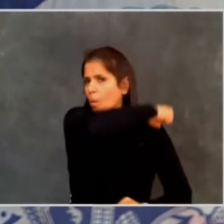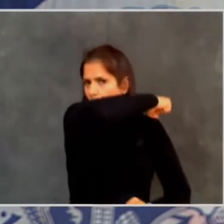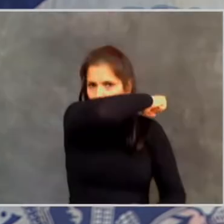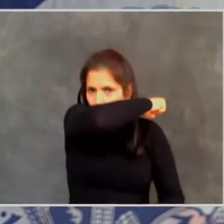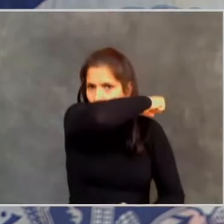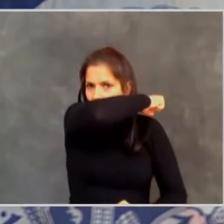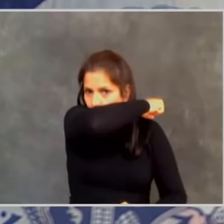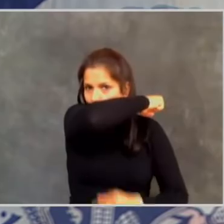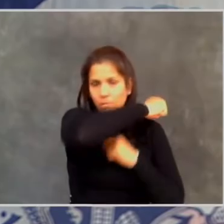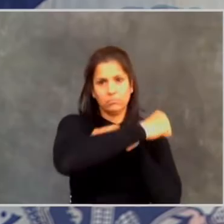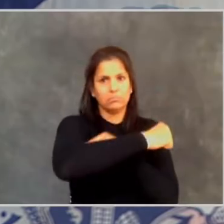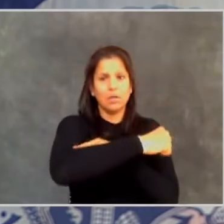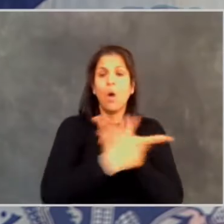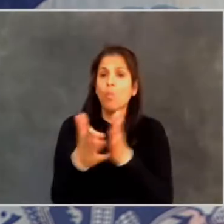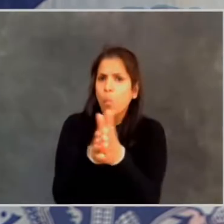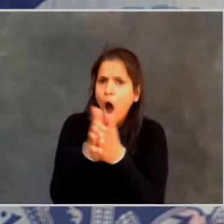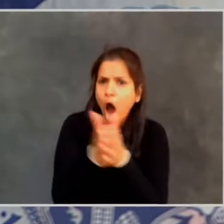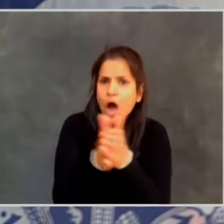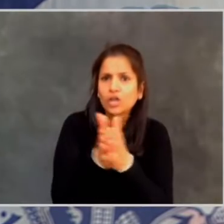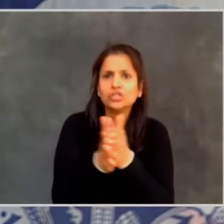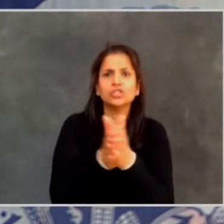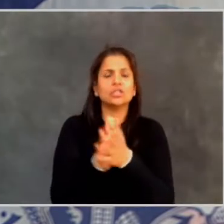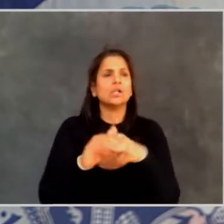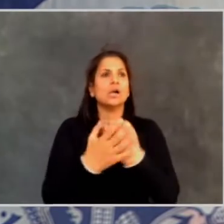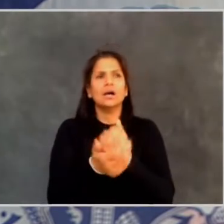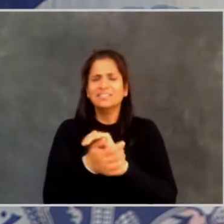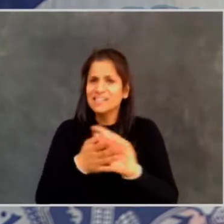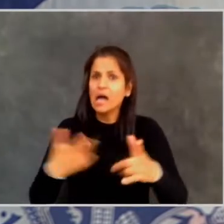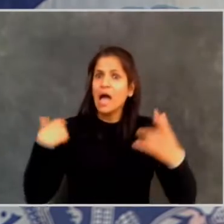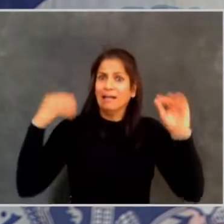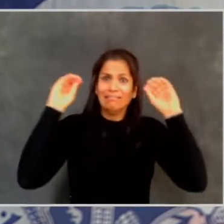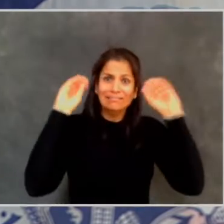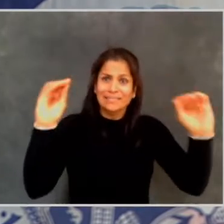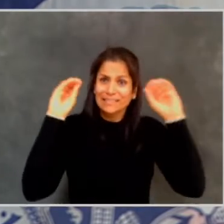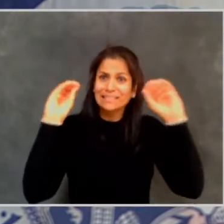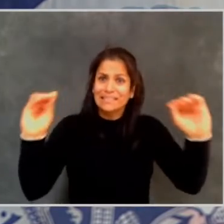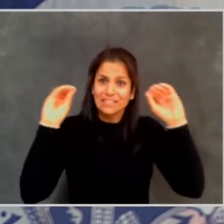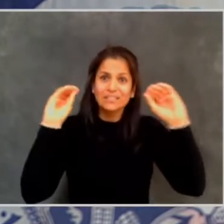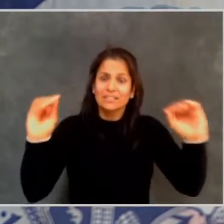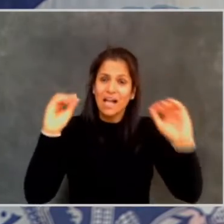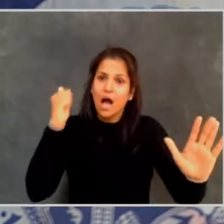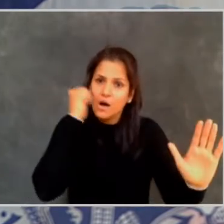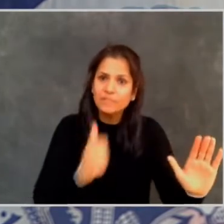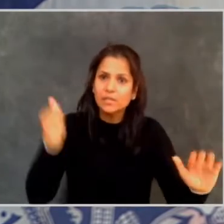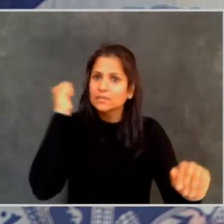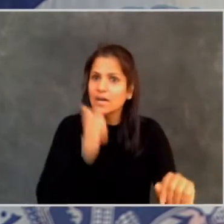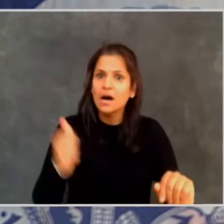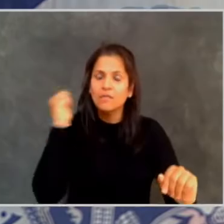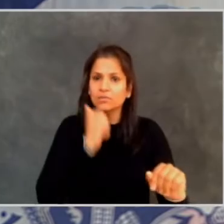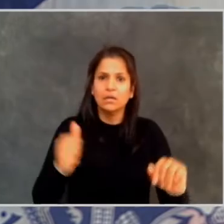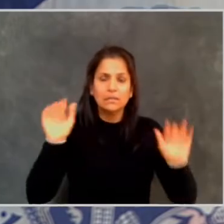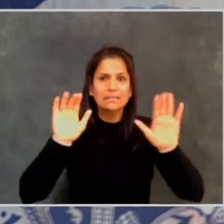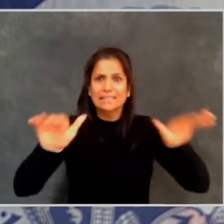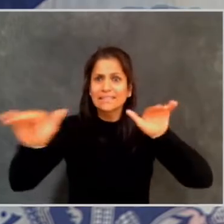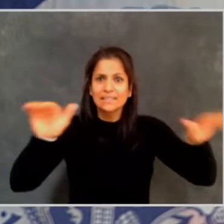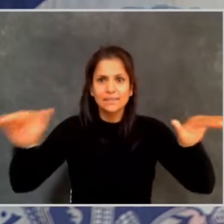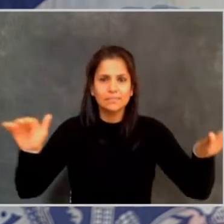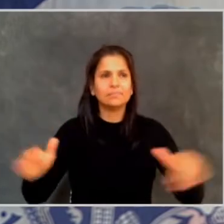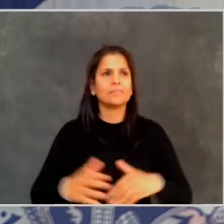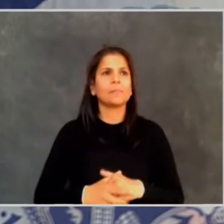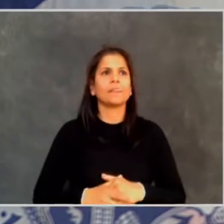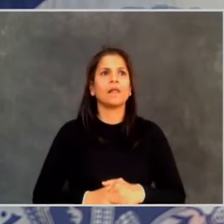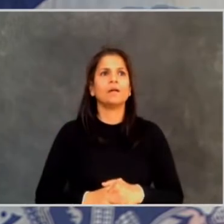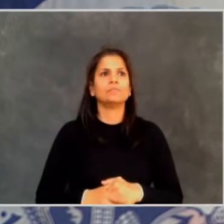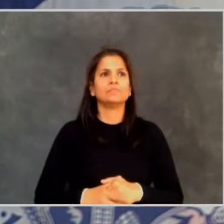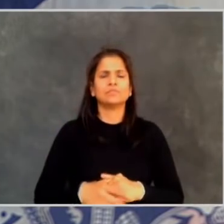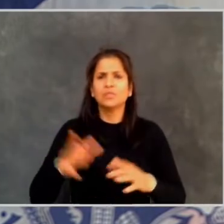the messages, all the efforts made to educate and inform people, to get them help, to help people know where to turn.